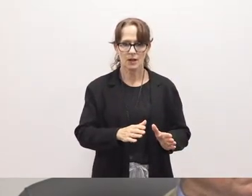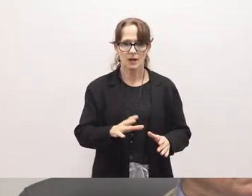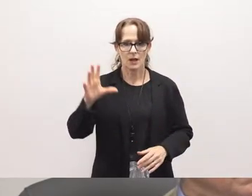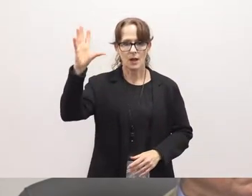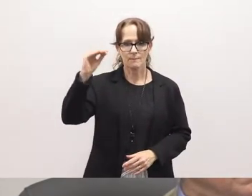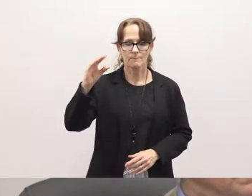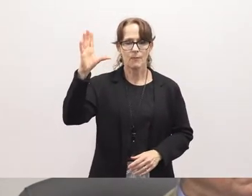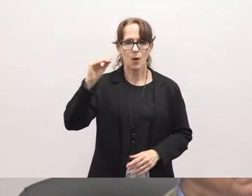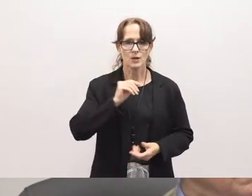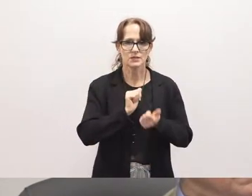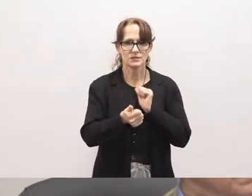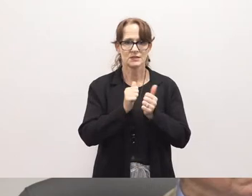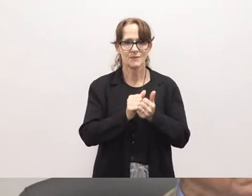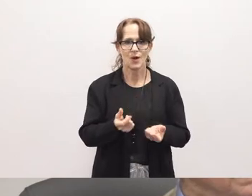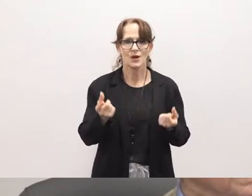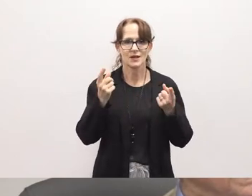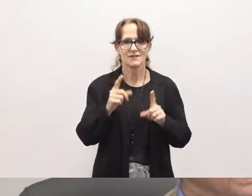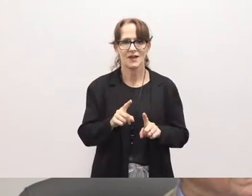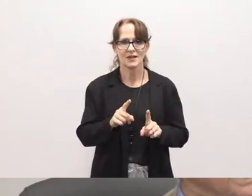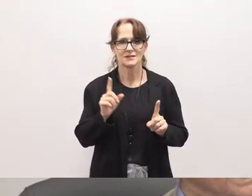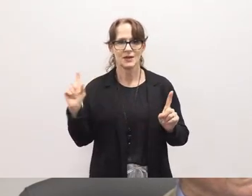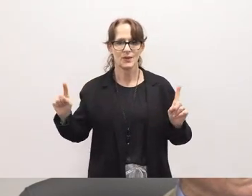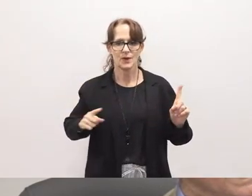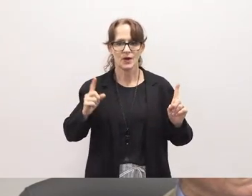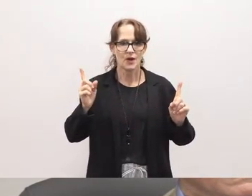boys sport event. Yes.